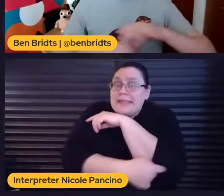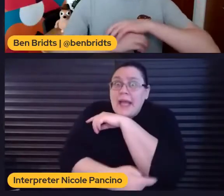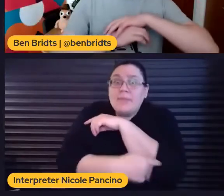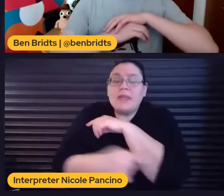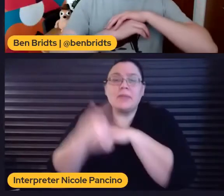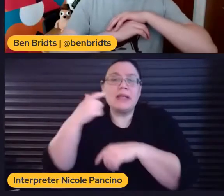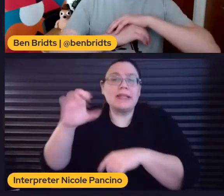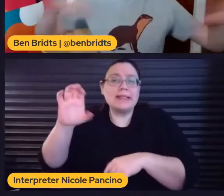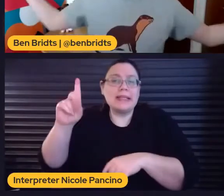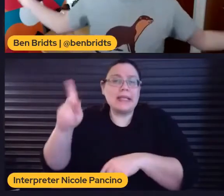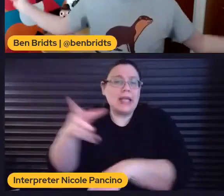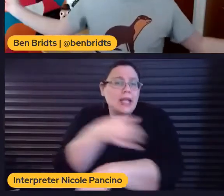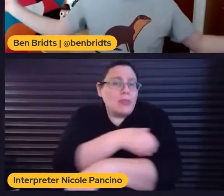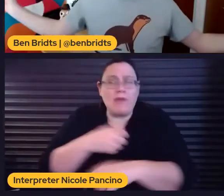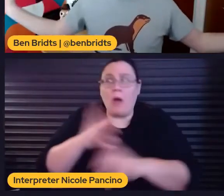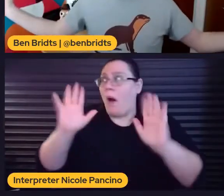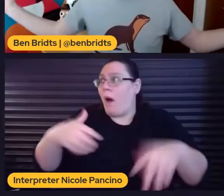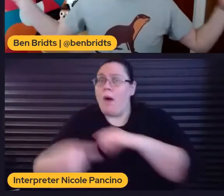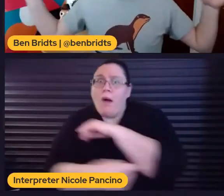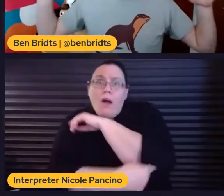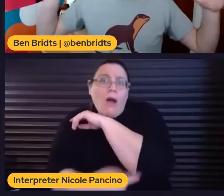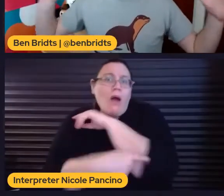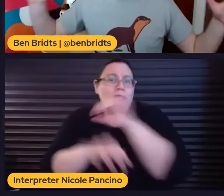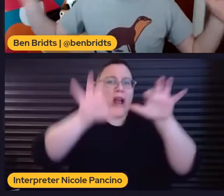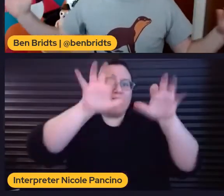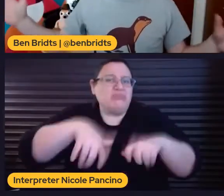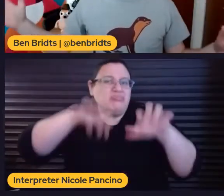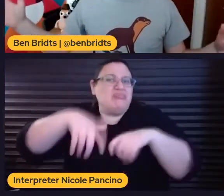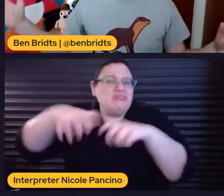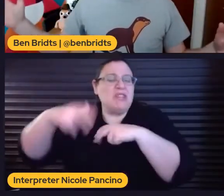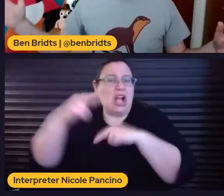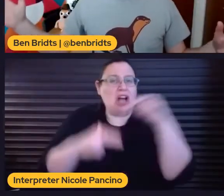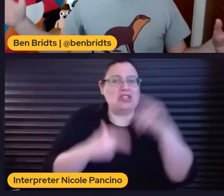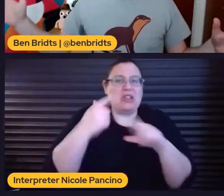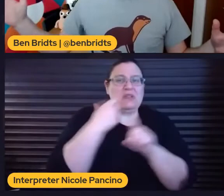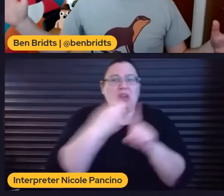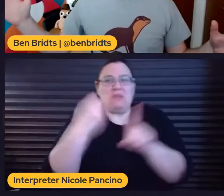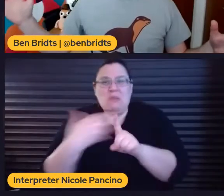to do is I'm going to write a massive amount of constructs to fill like every use case.